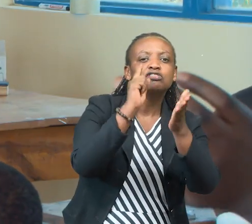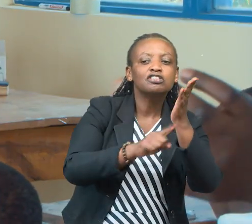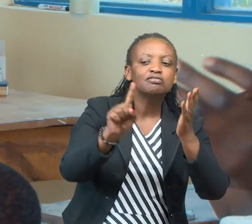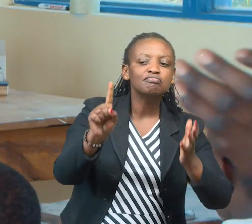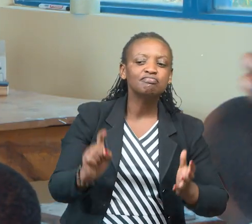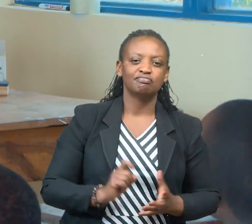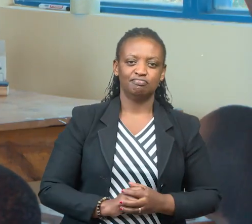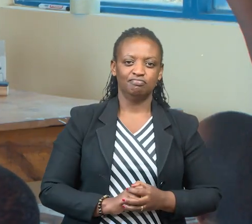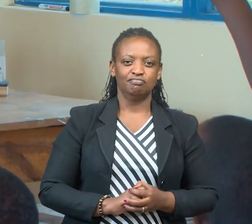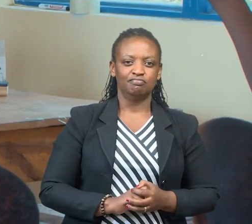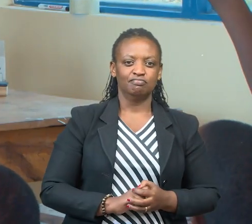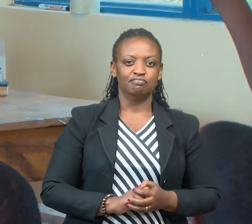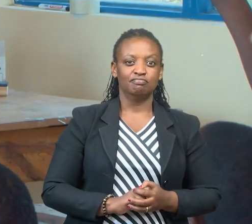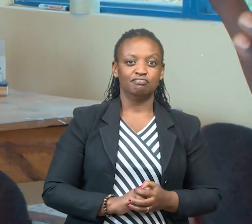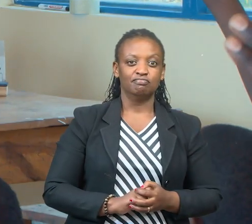do?